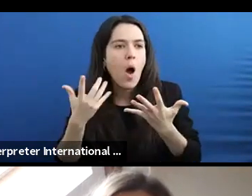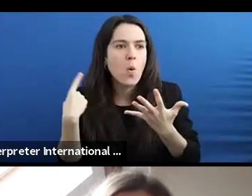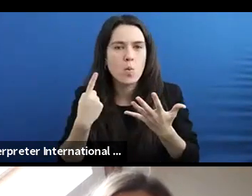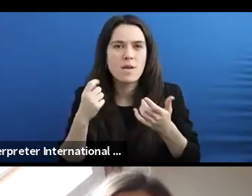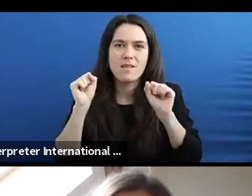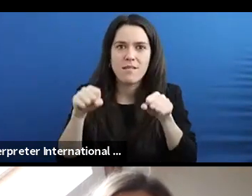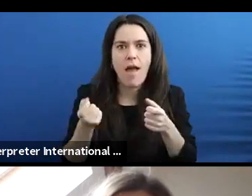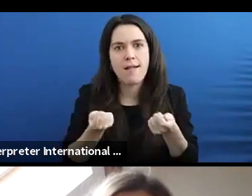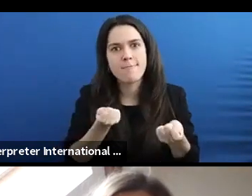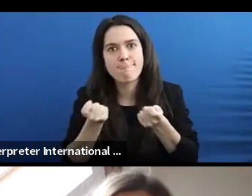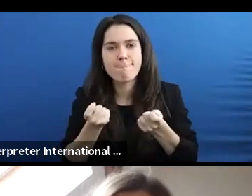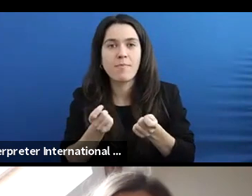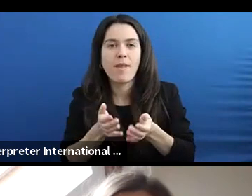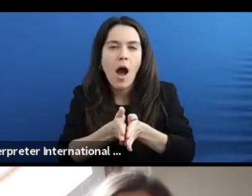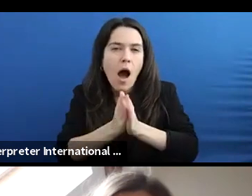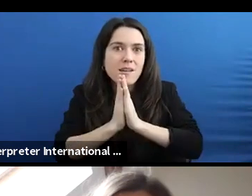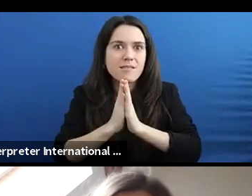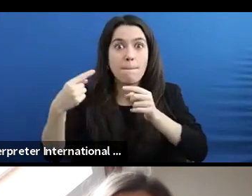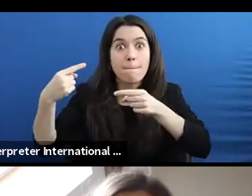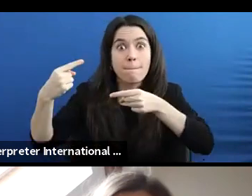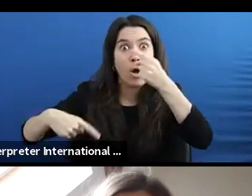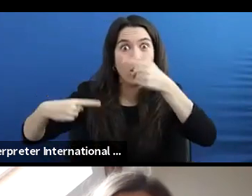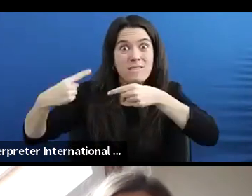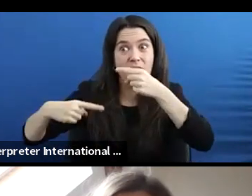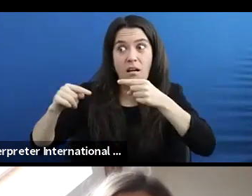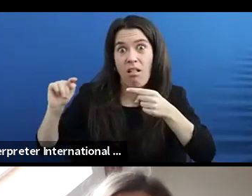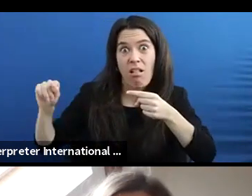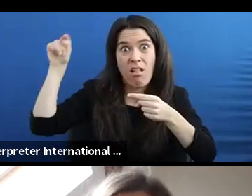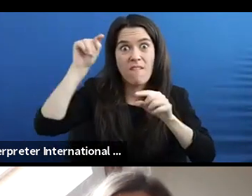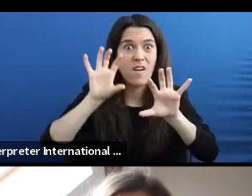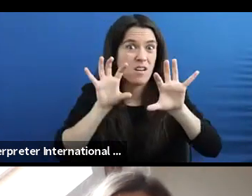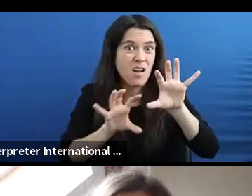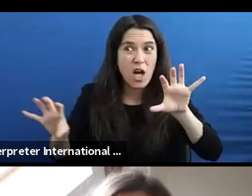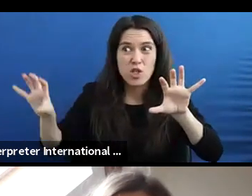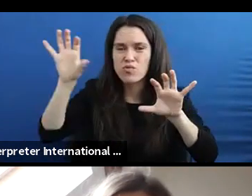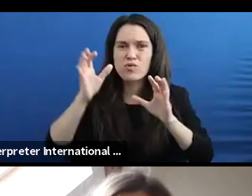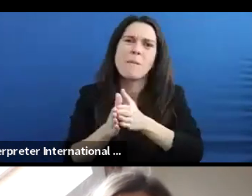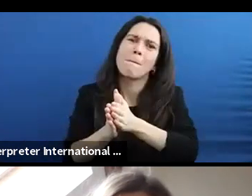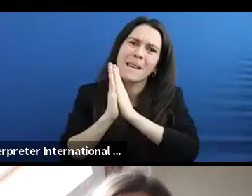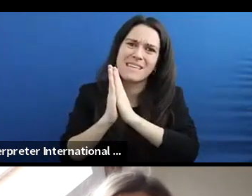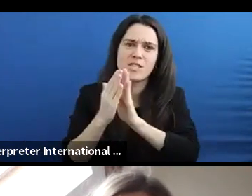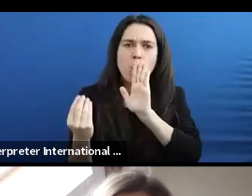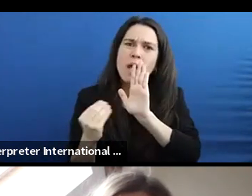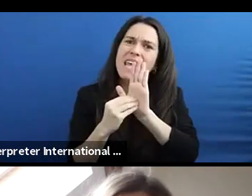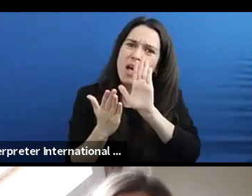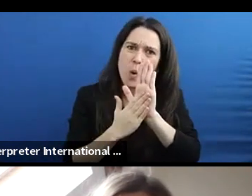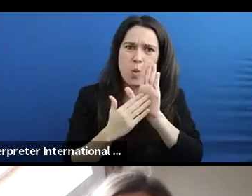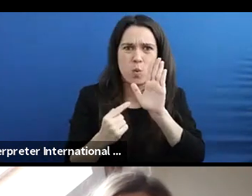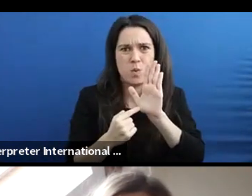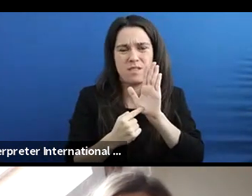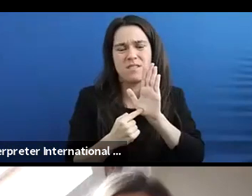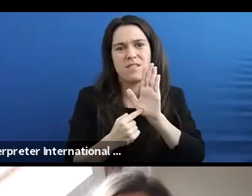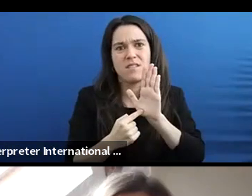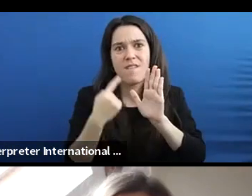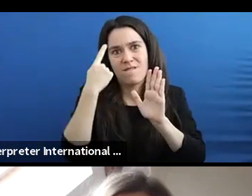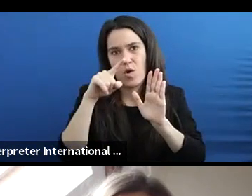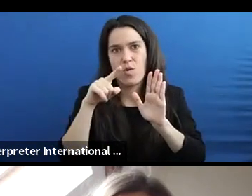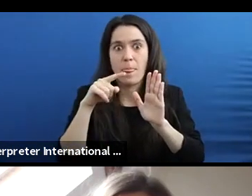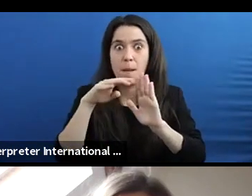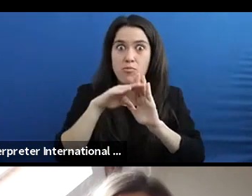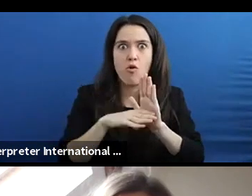ask our politicians in the member states to include culture in, and the green, of course, the green notion, but